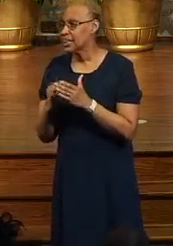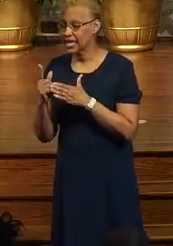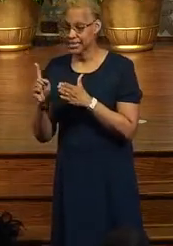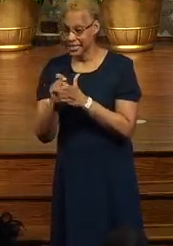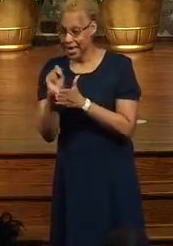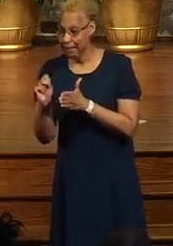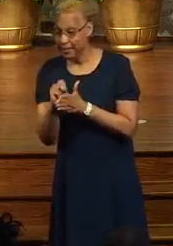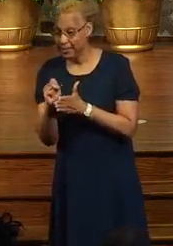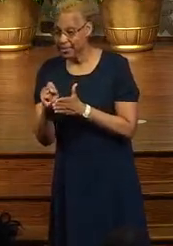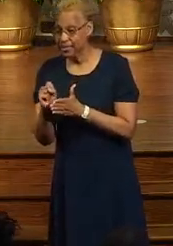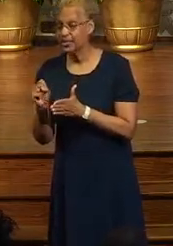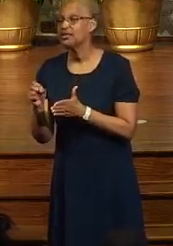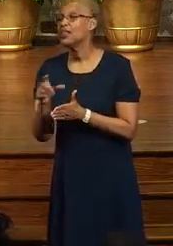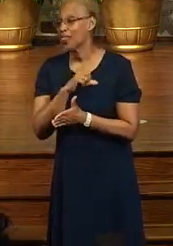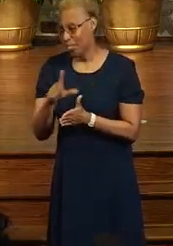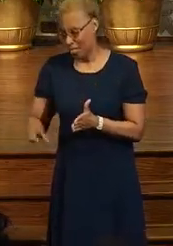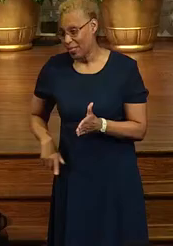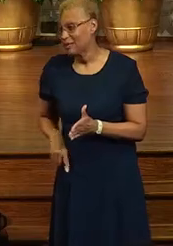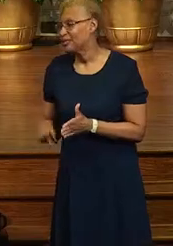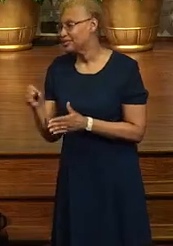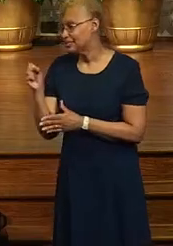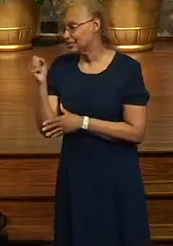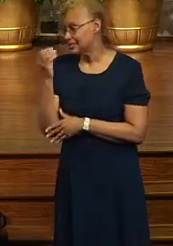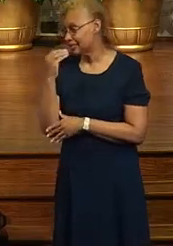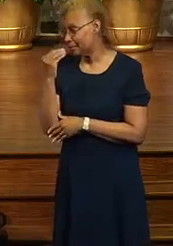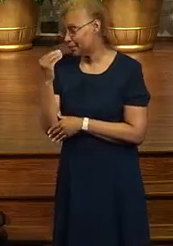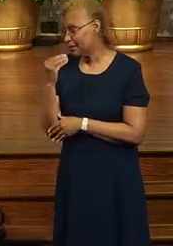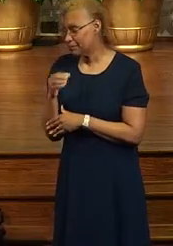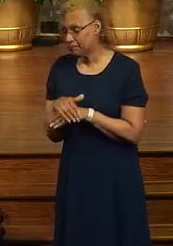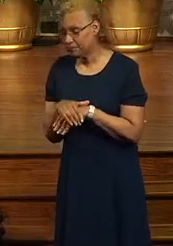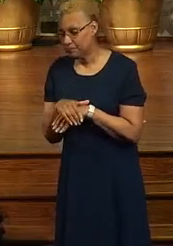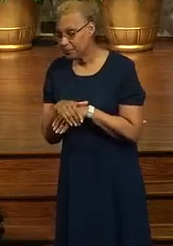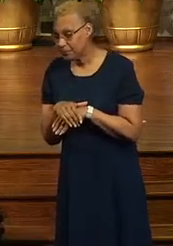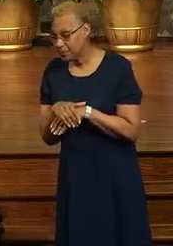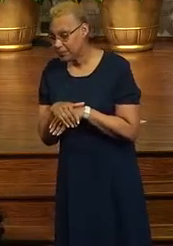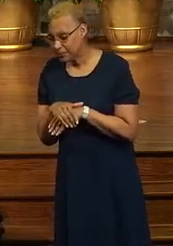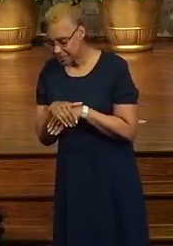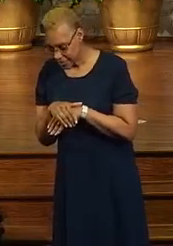Sabbath? Holy Communion. And you know, Pastor Saunders,